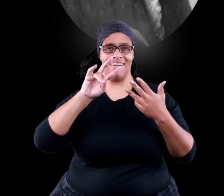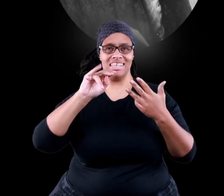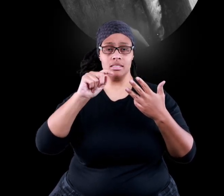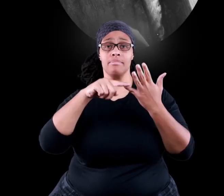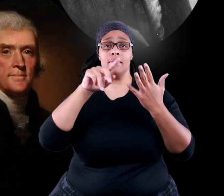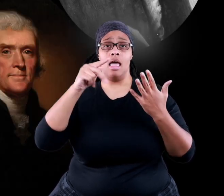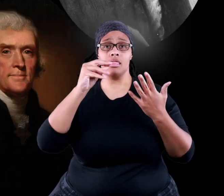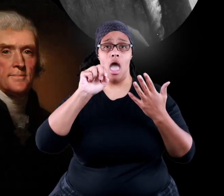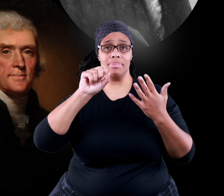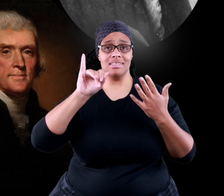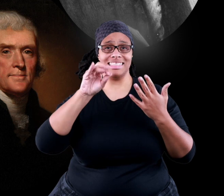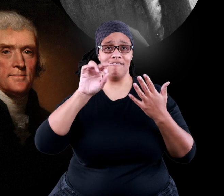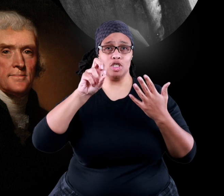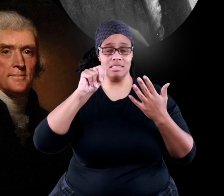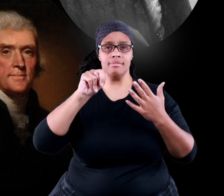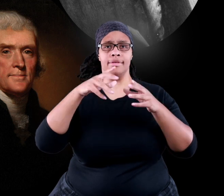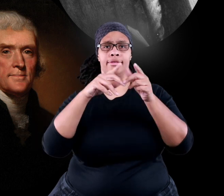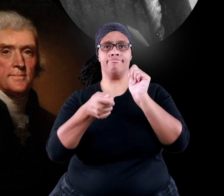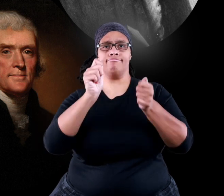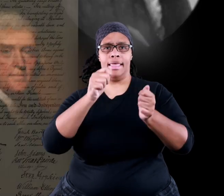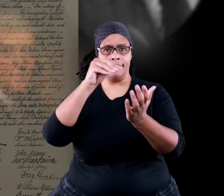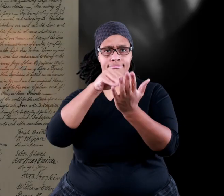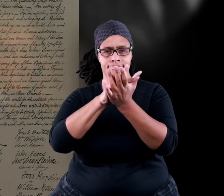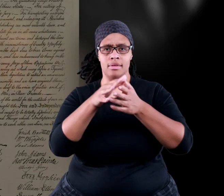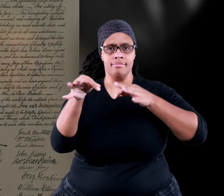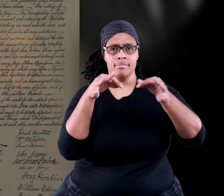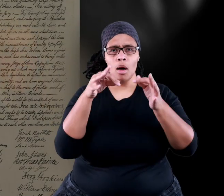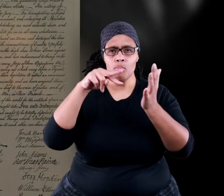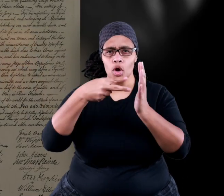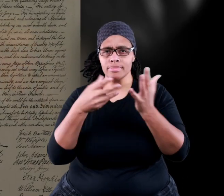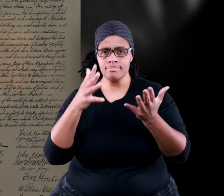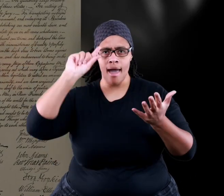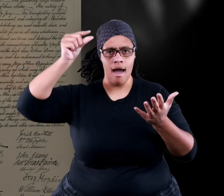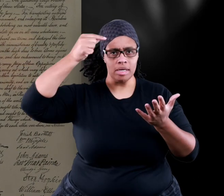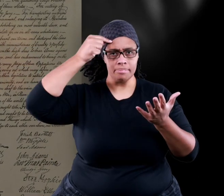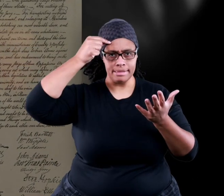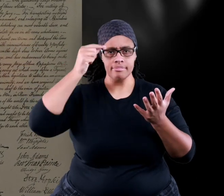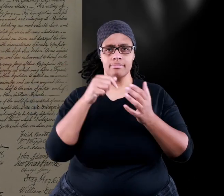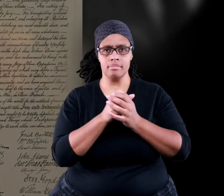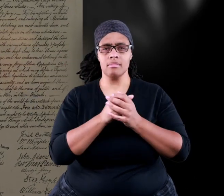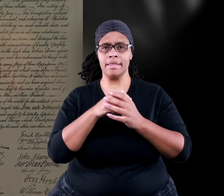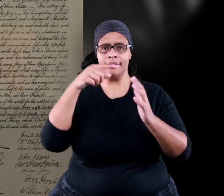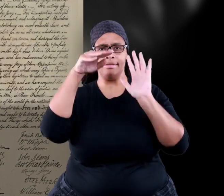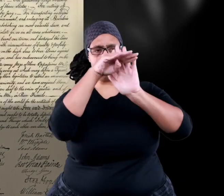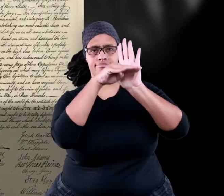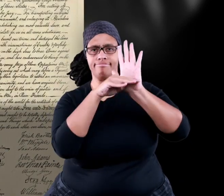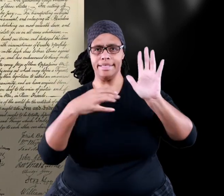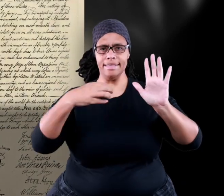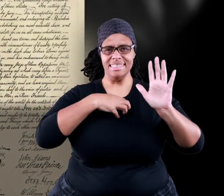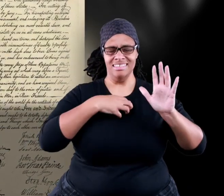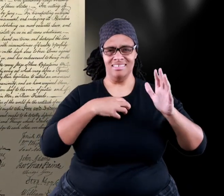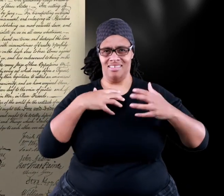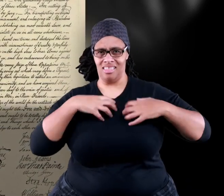Livingston, and Thomas Jefferson, drafted a document which explained the purpose of the government,